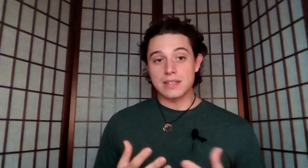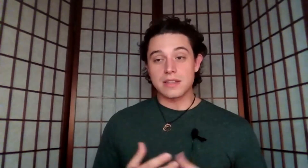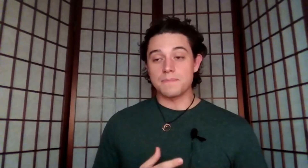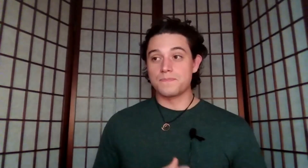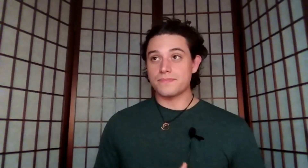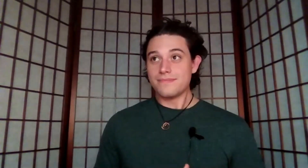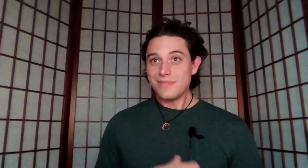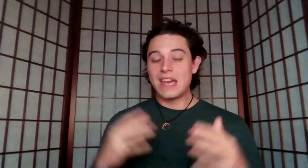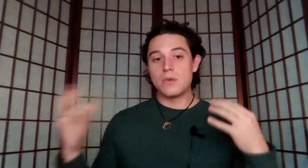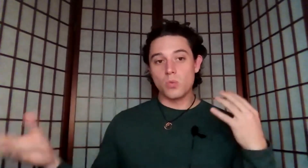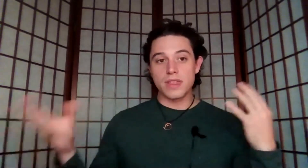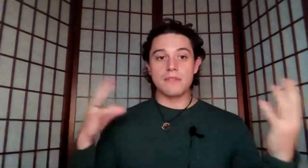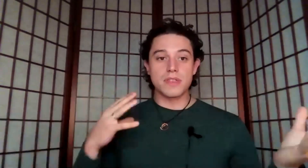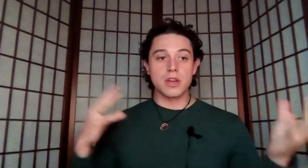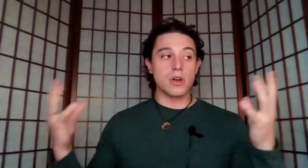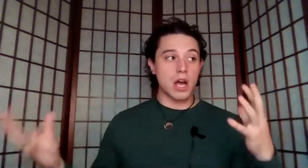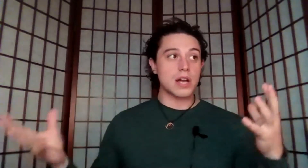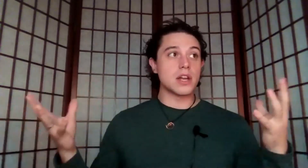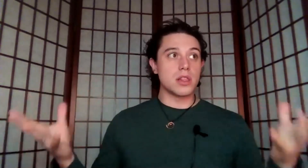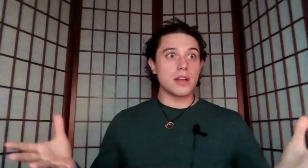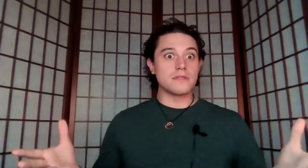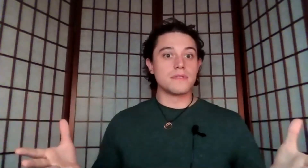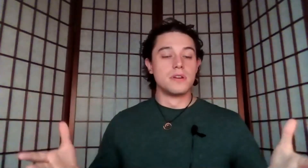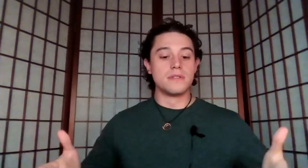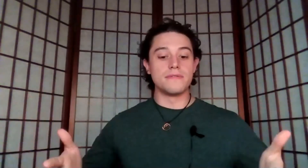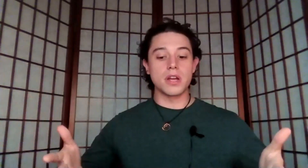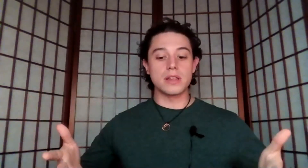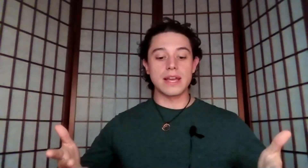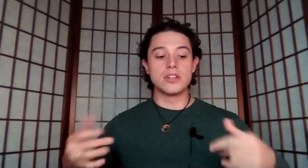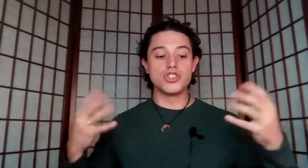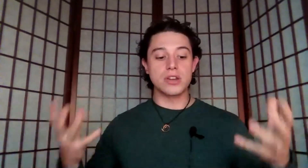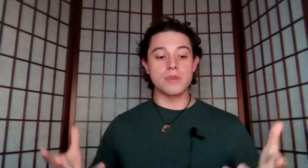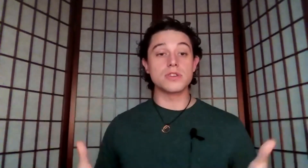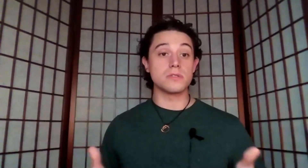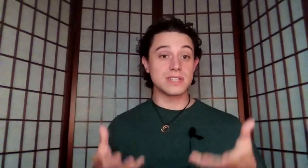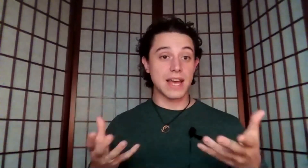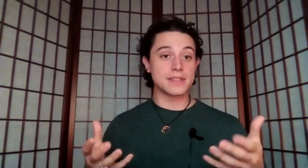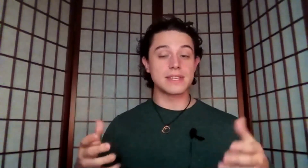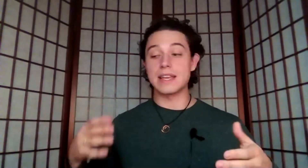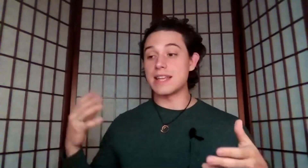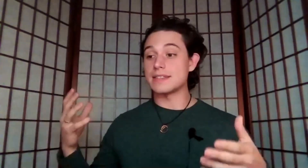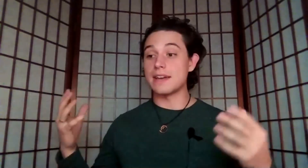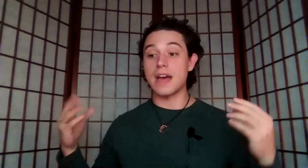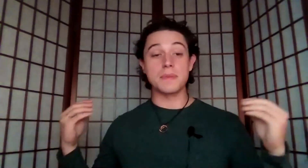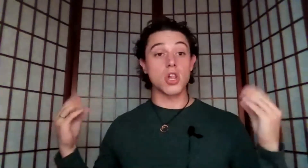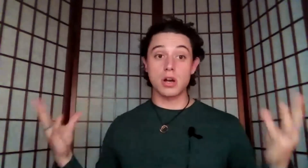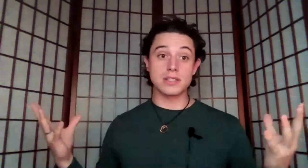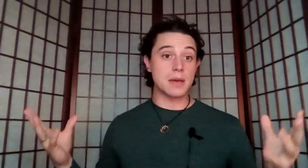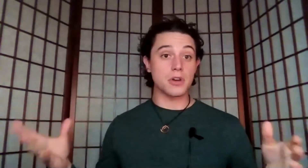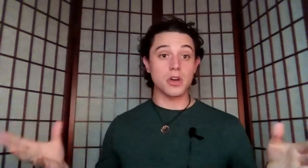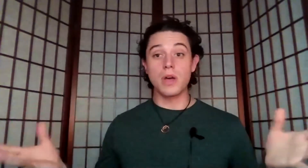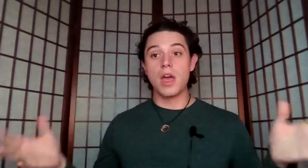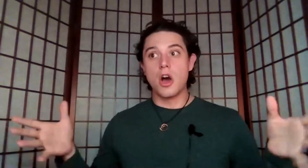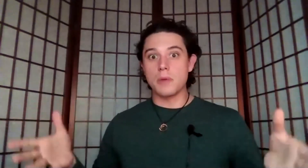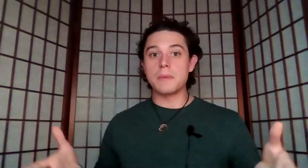to break that to them. With everything going on, a lot of very like generational deaths and deaths that have happened a long